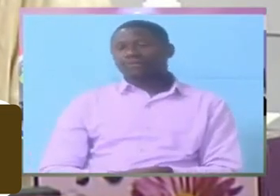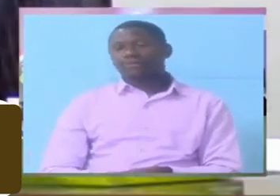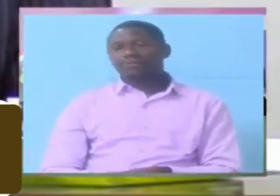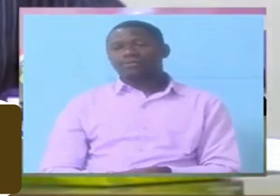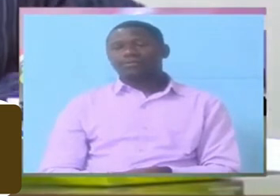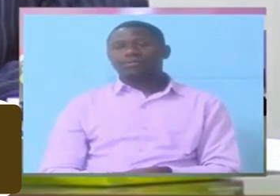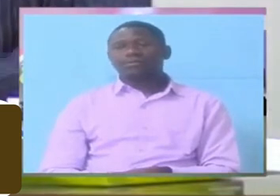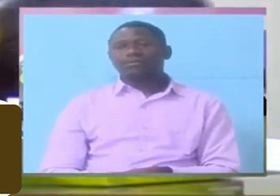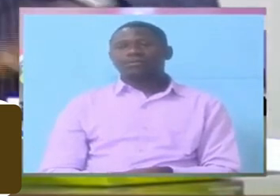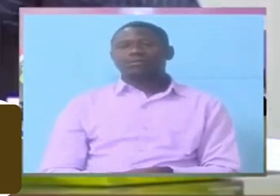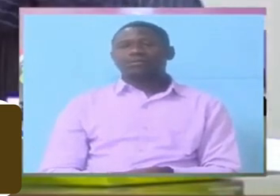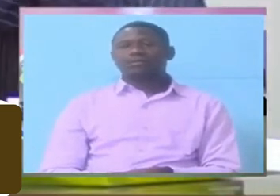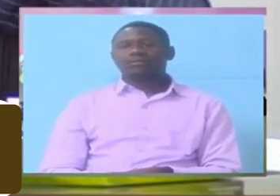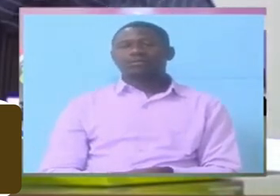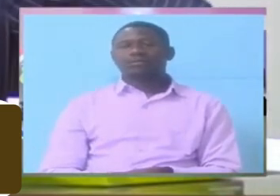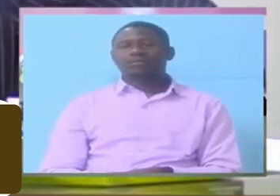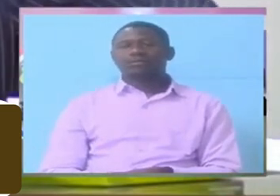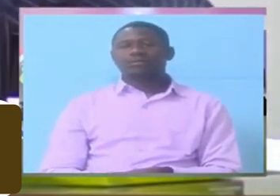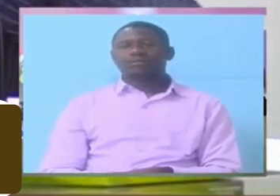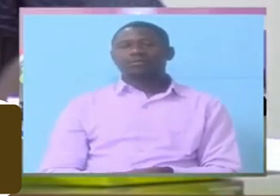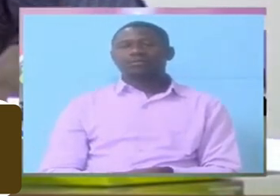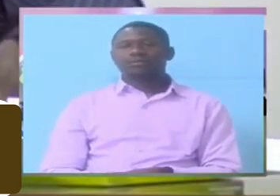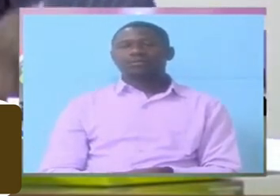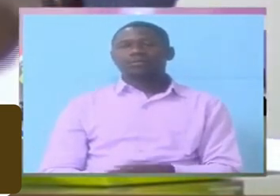ye jemuta ko nyanta talla o kayto ko buko konole.